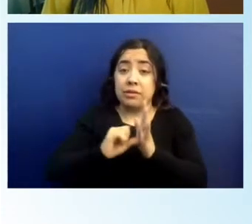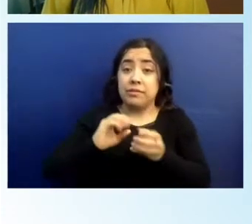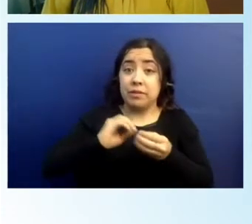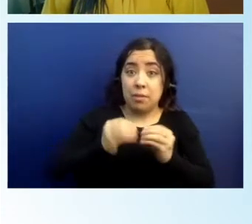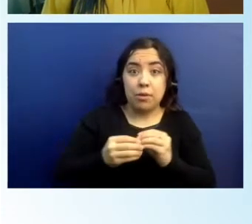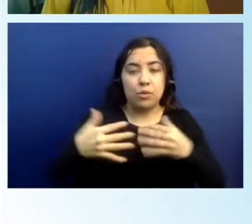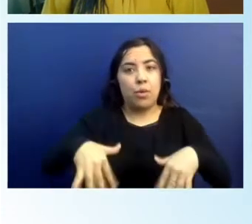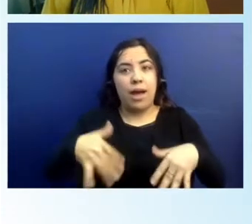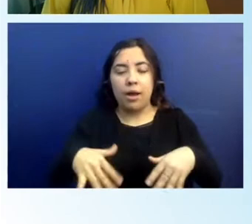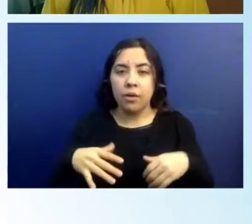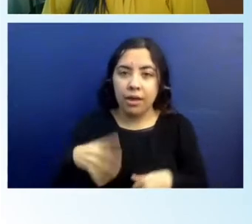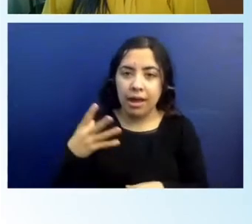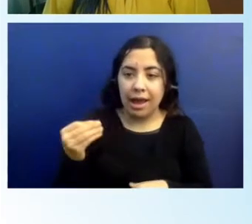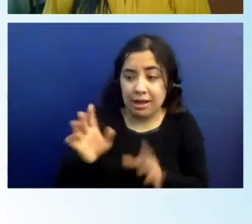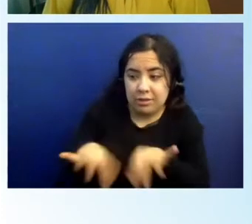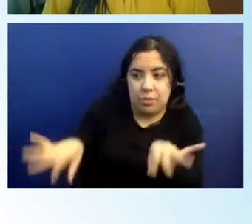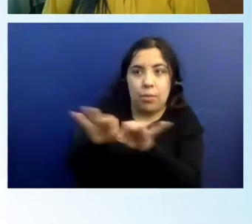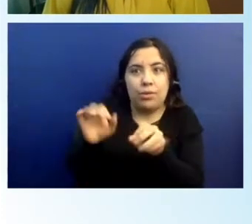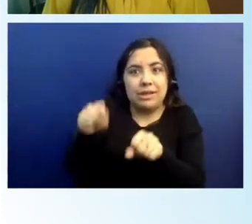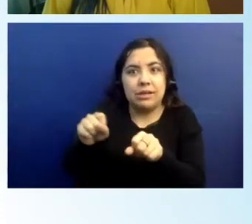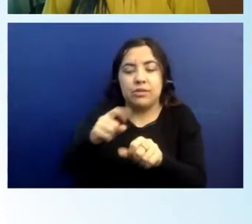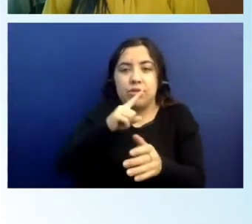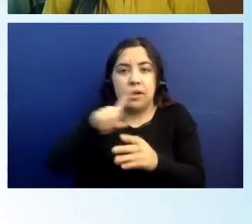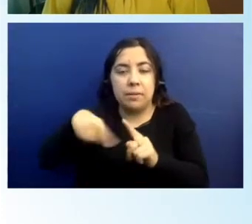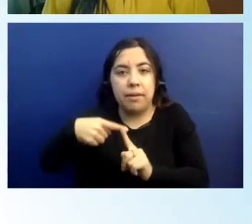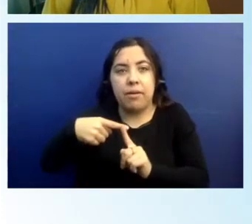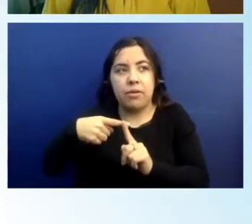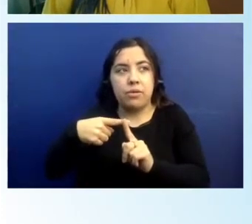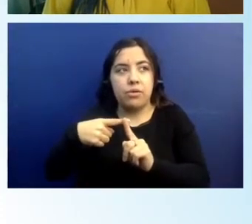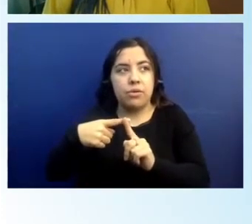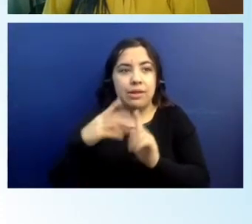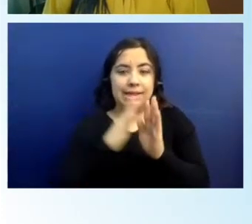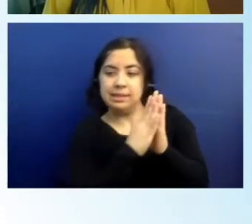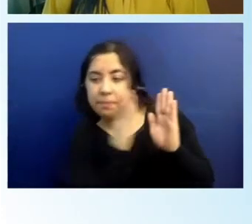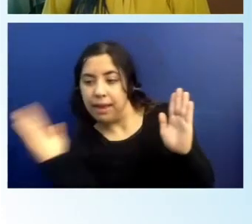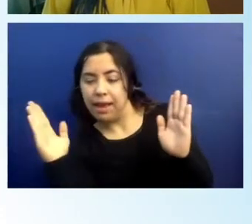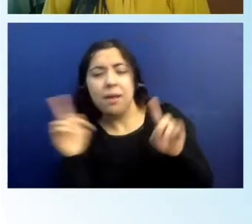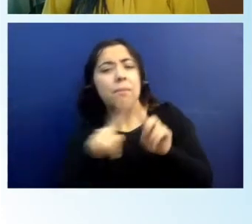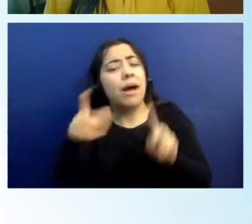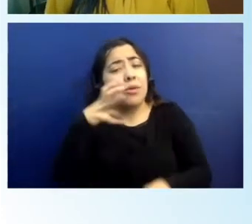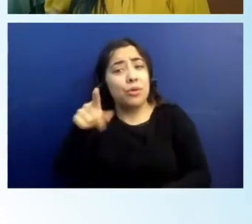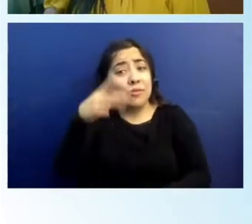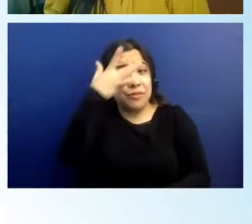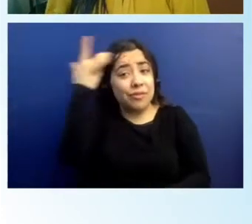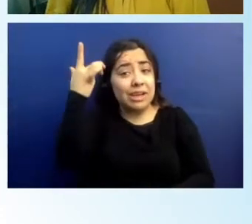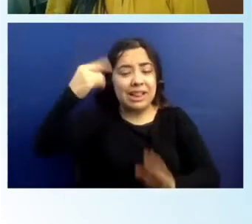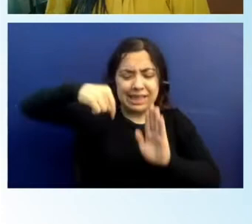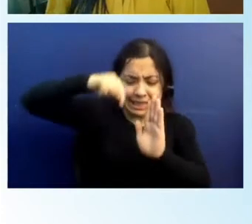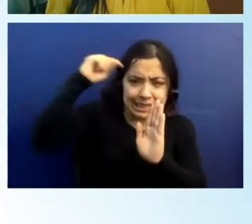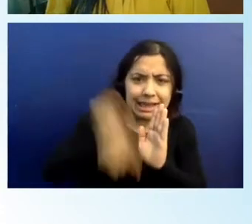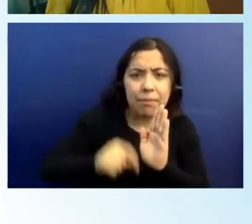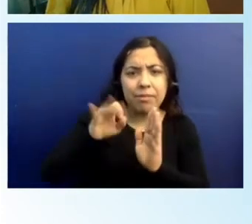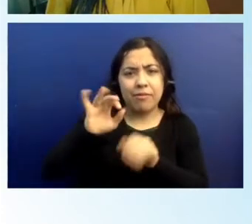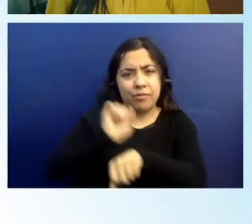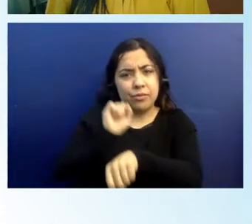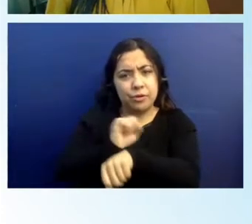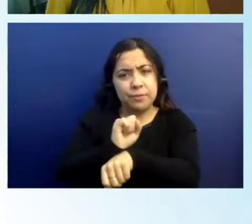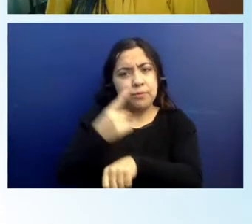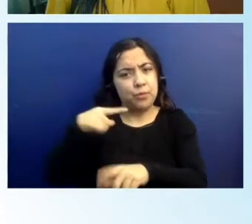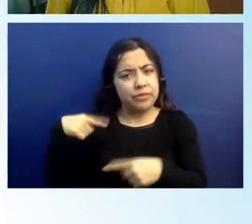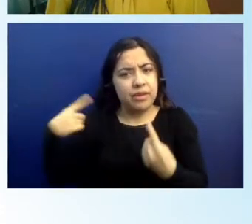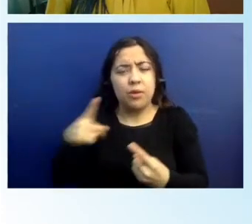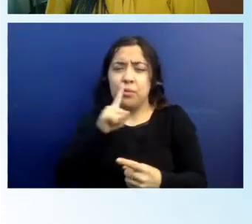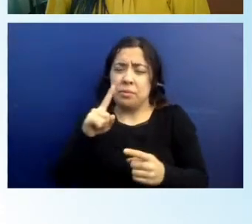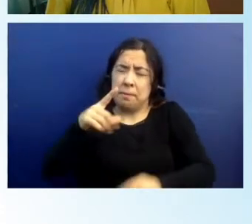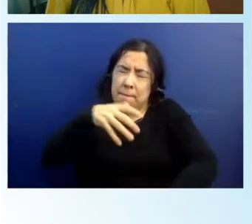important as it is to talk about the span of it, I don't want us to forget the depth of the work. We've had really powerful